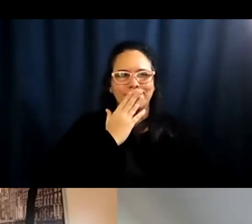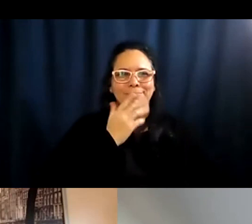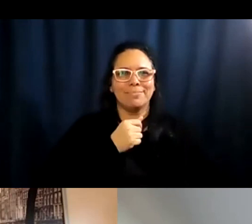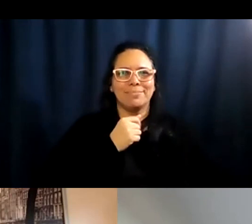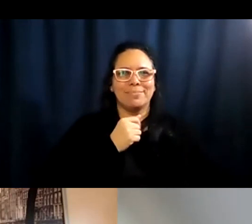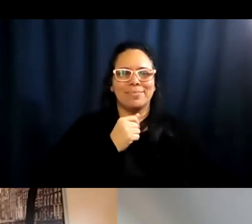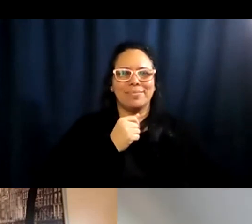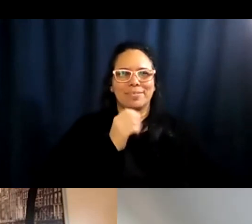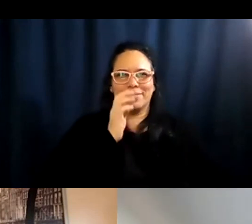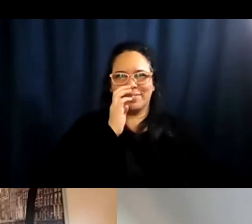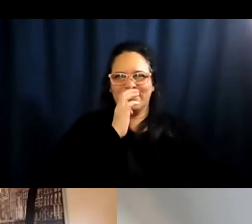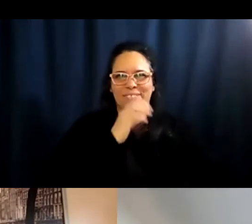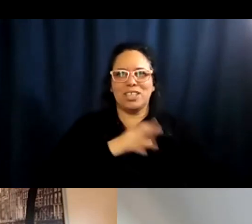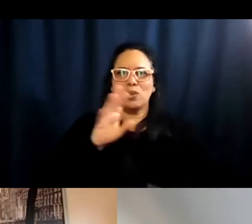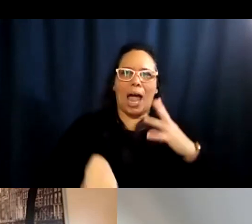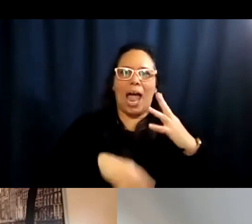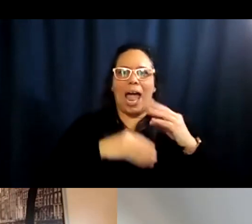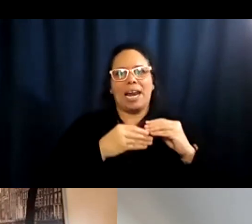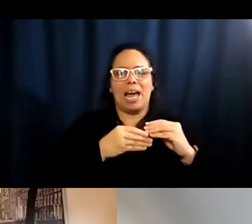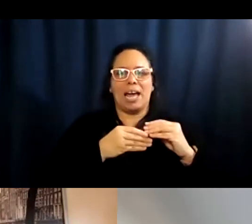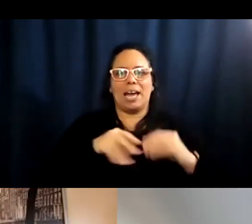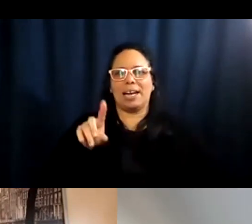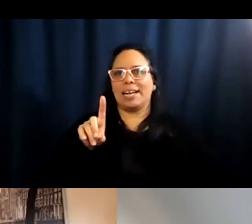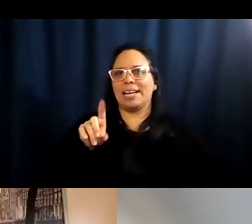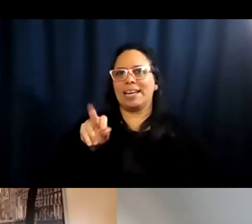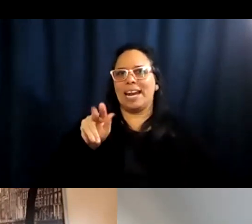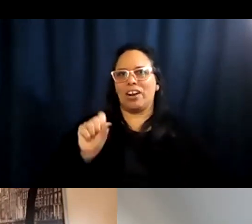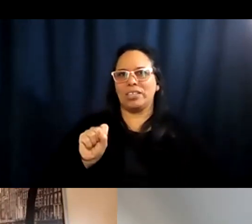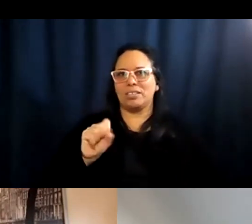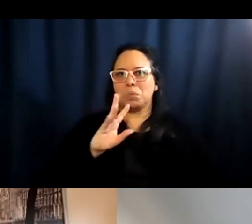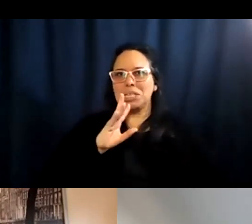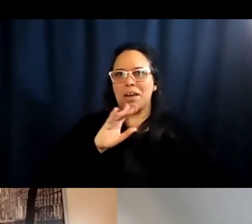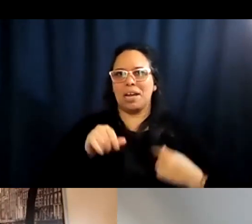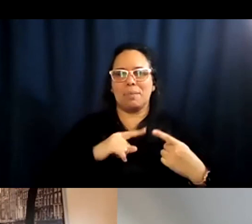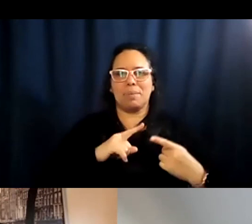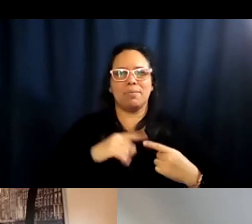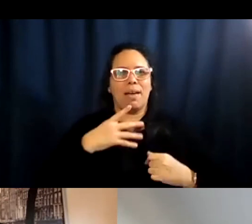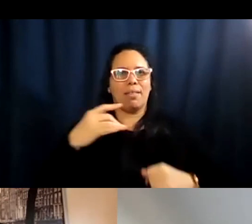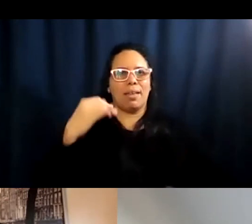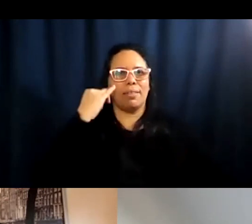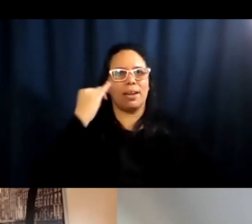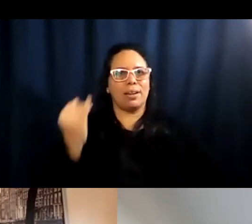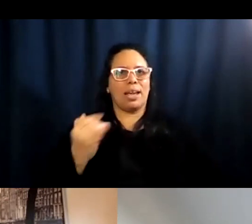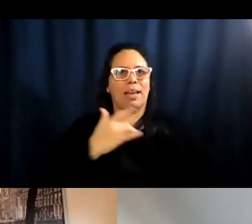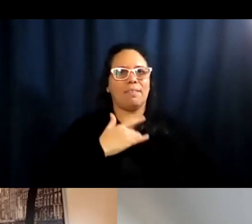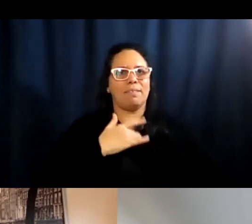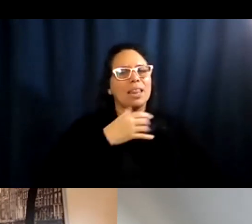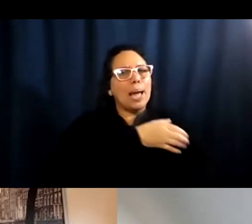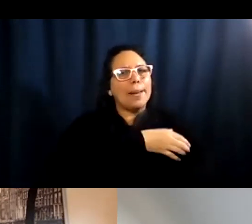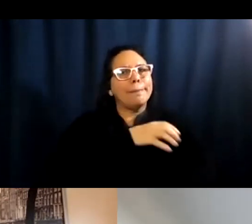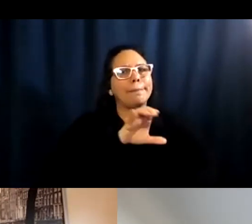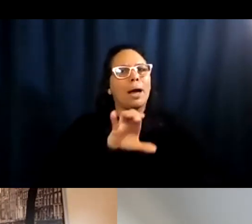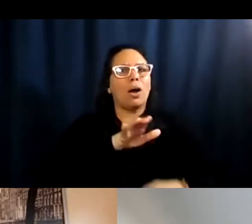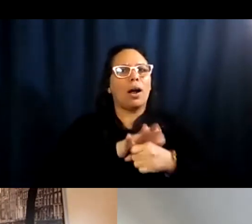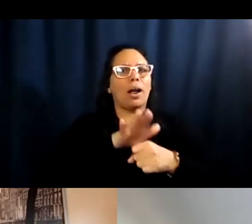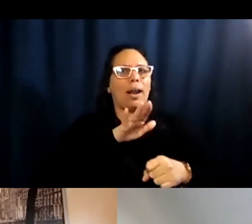But just to add on to what Darius is talking about, I like the idea of feeling empowered enough, having